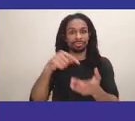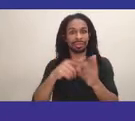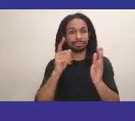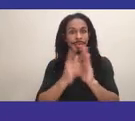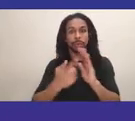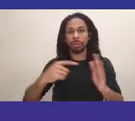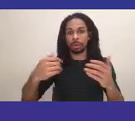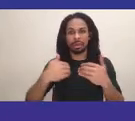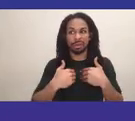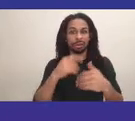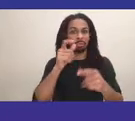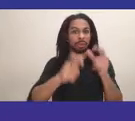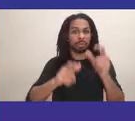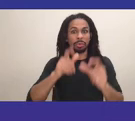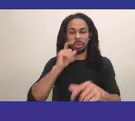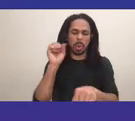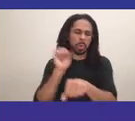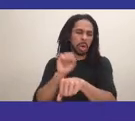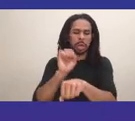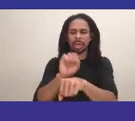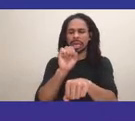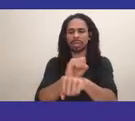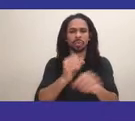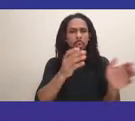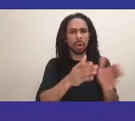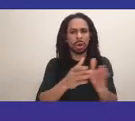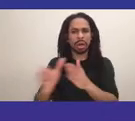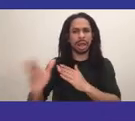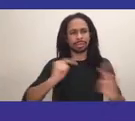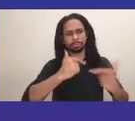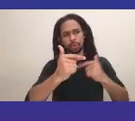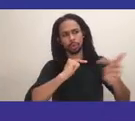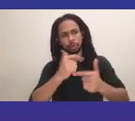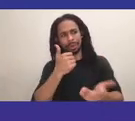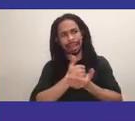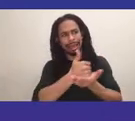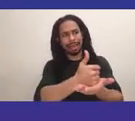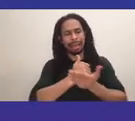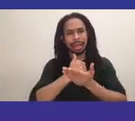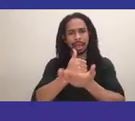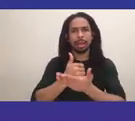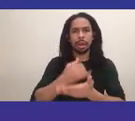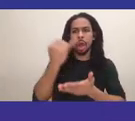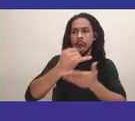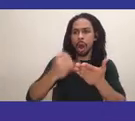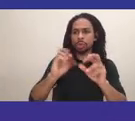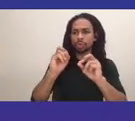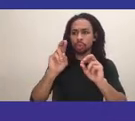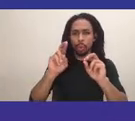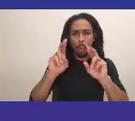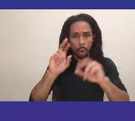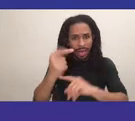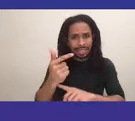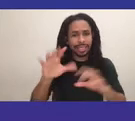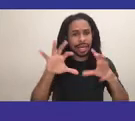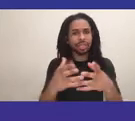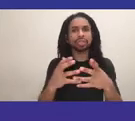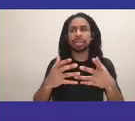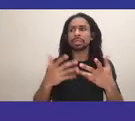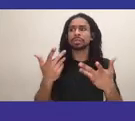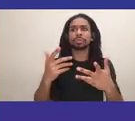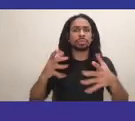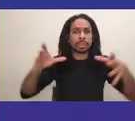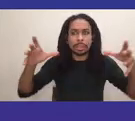folks that were working to organize mutual aid, arts organizations gathering daily through Culture at Three, partnering